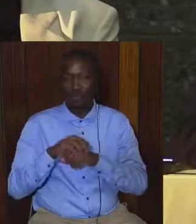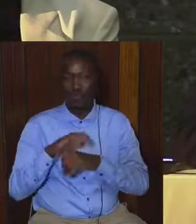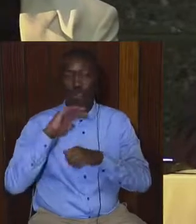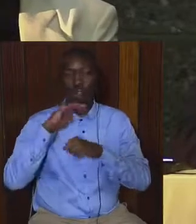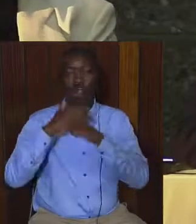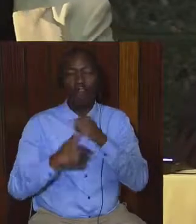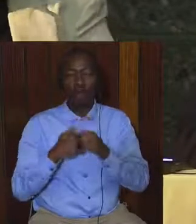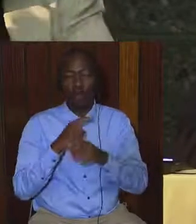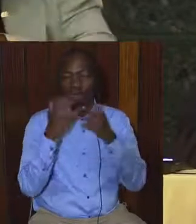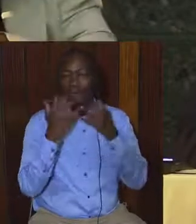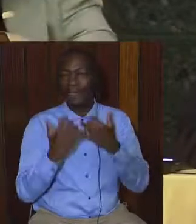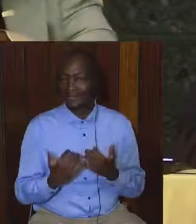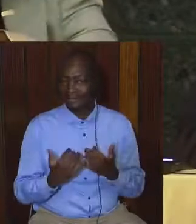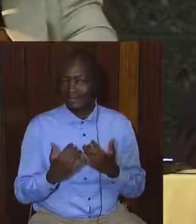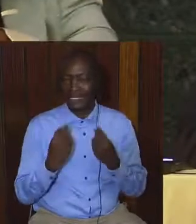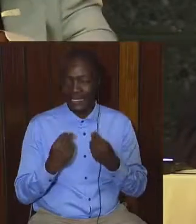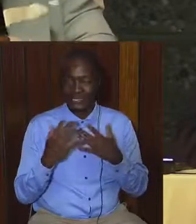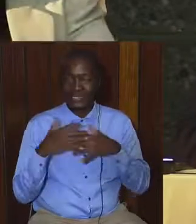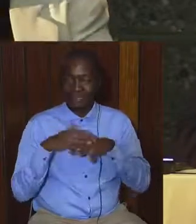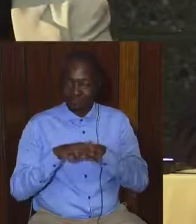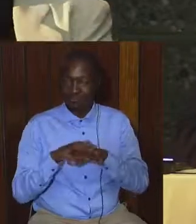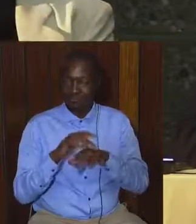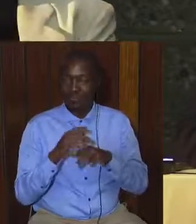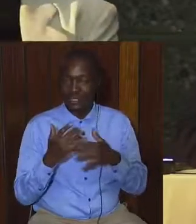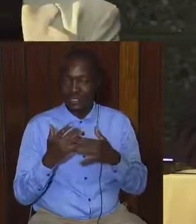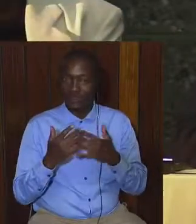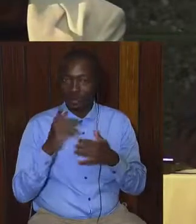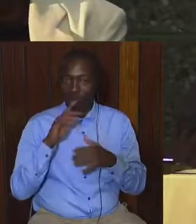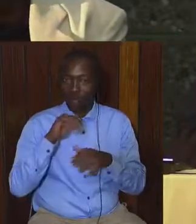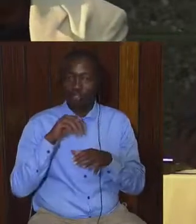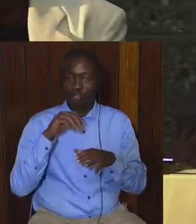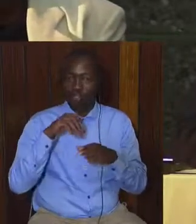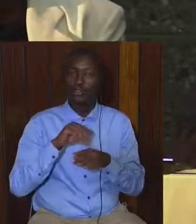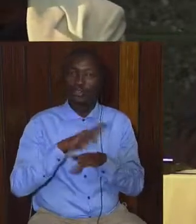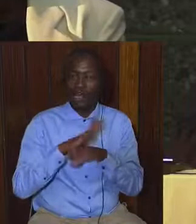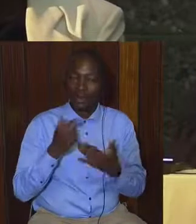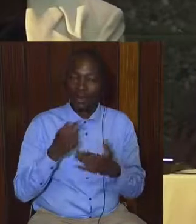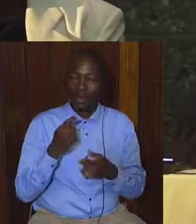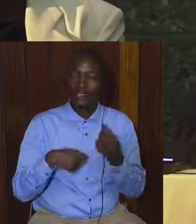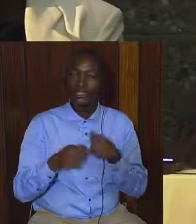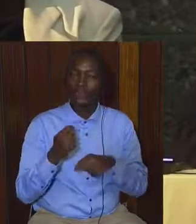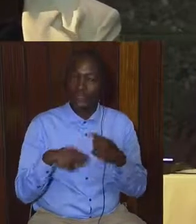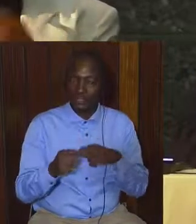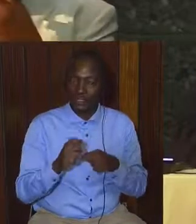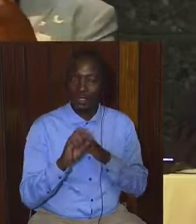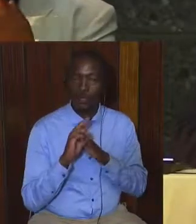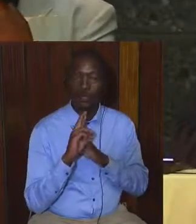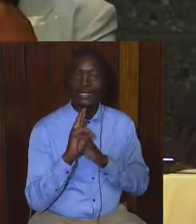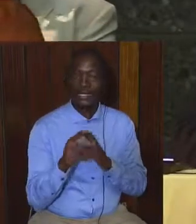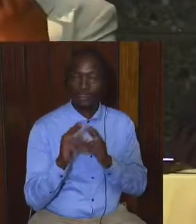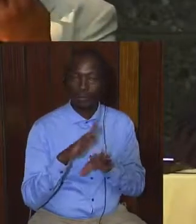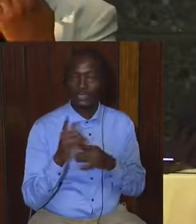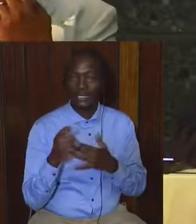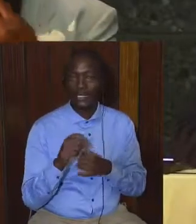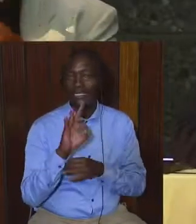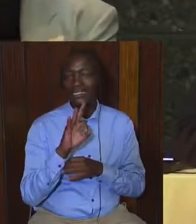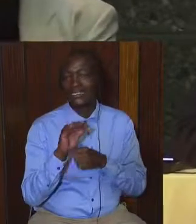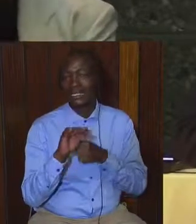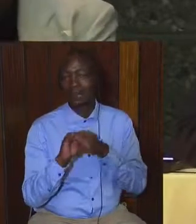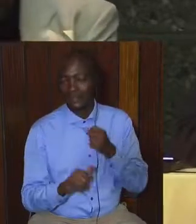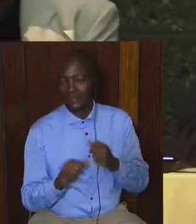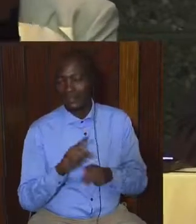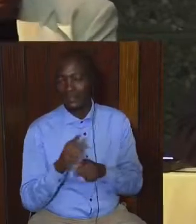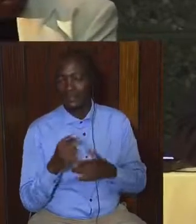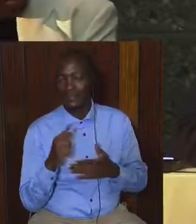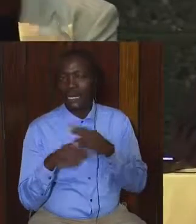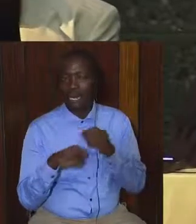budget. It does have an impact on our expenditure, and we will report to the committee again in Q3 how far we are when it comes